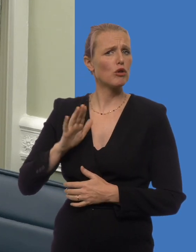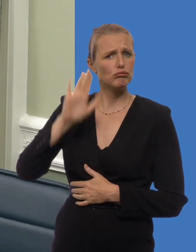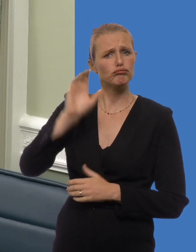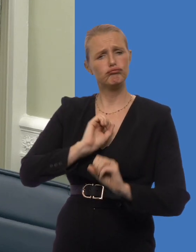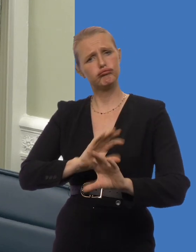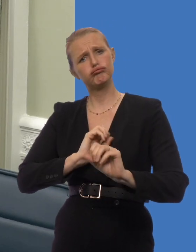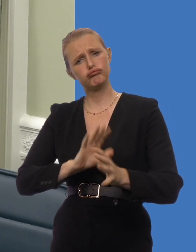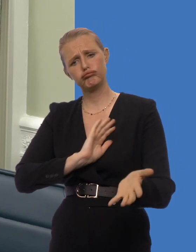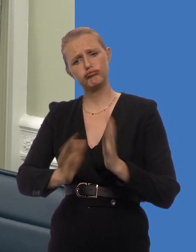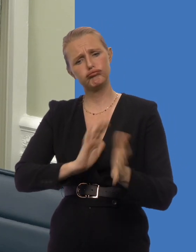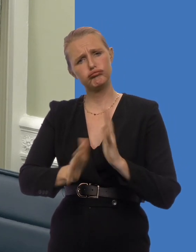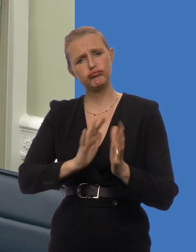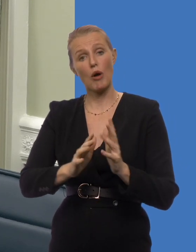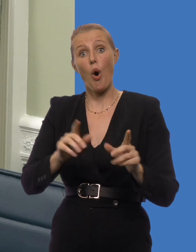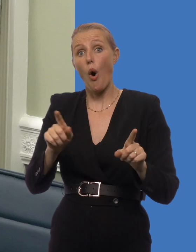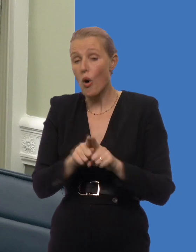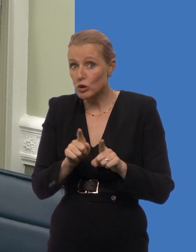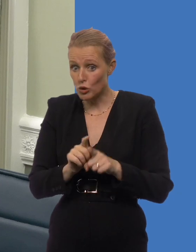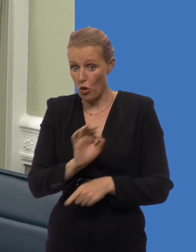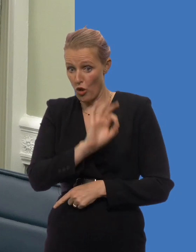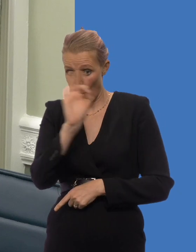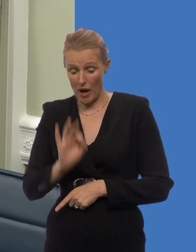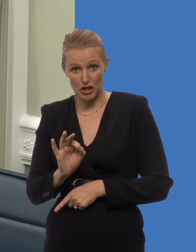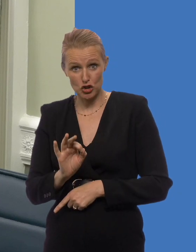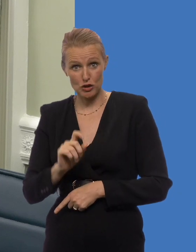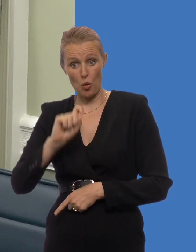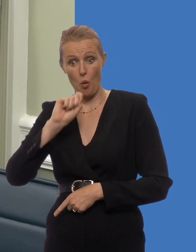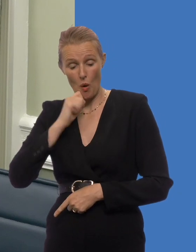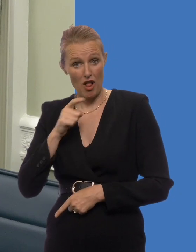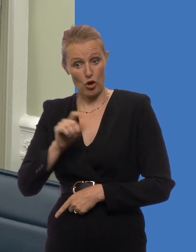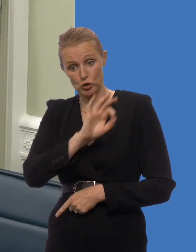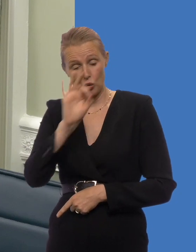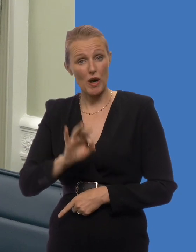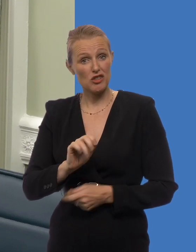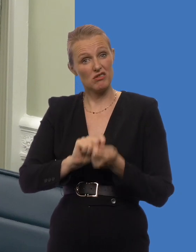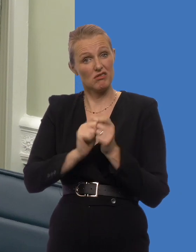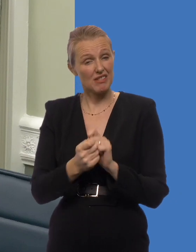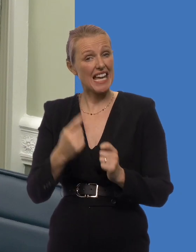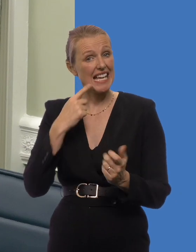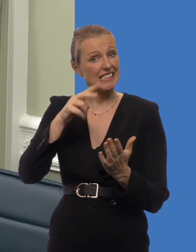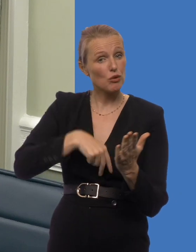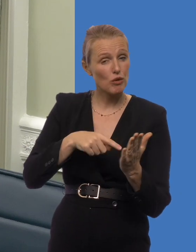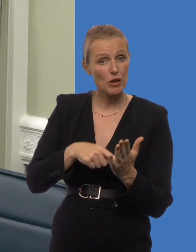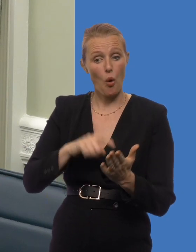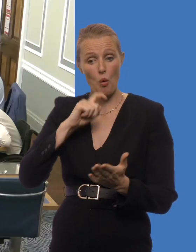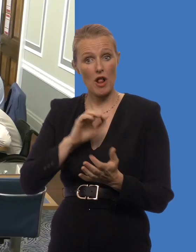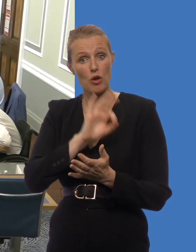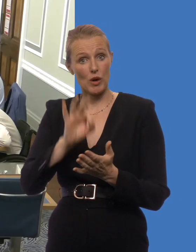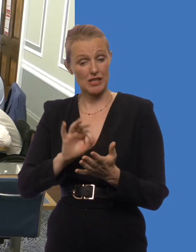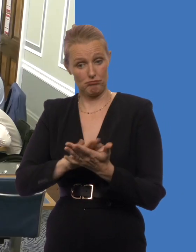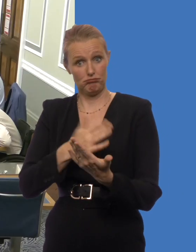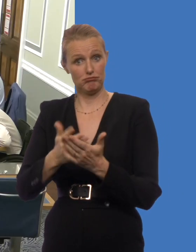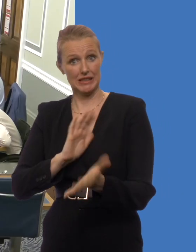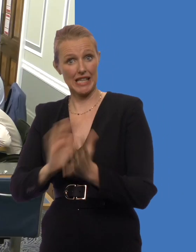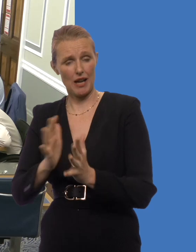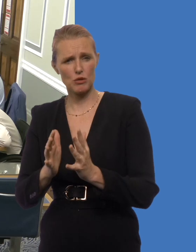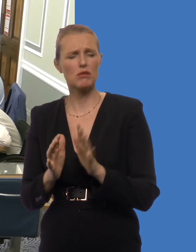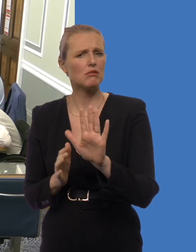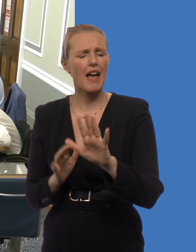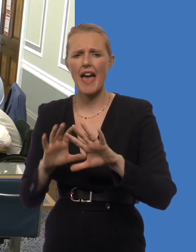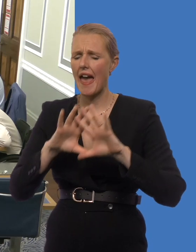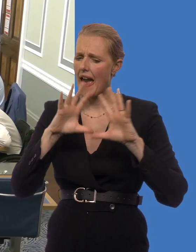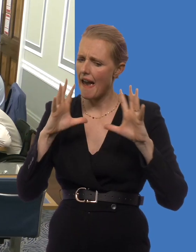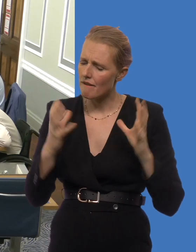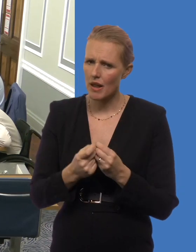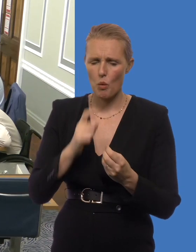those questions in sign or easy read? We're signing all of the questions. Wow, very good. And there's going to